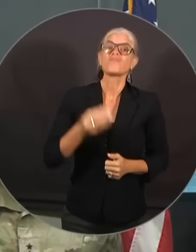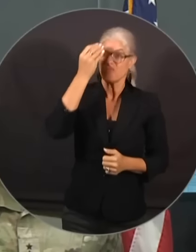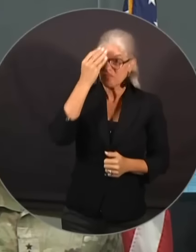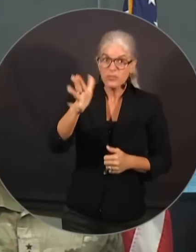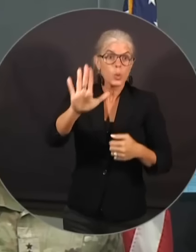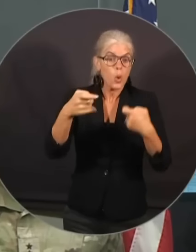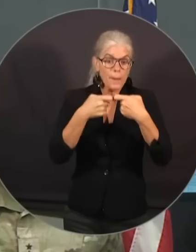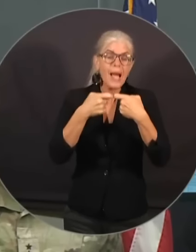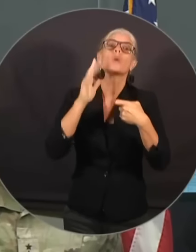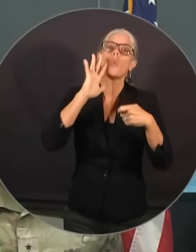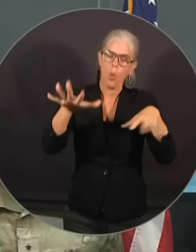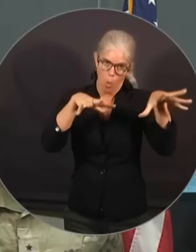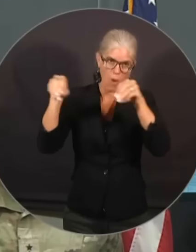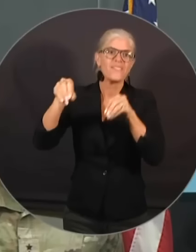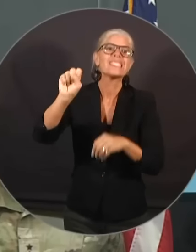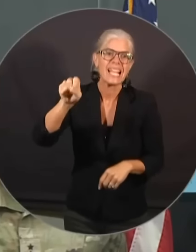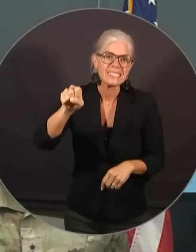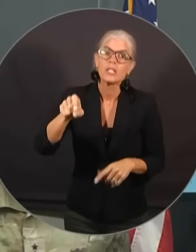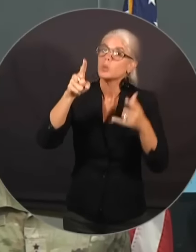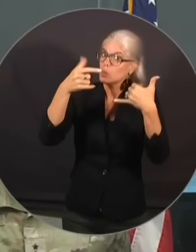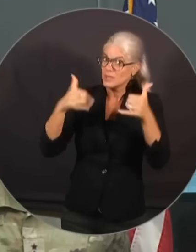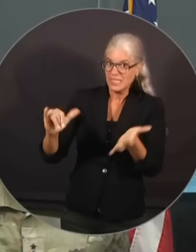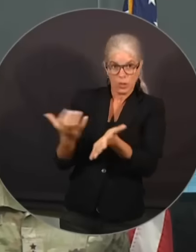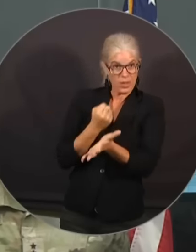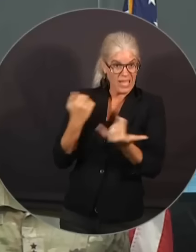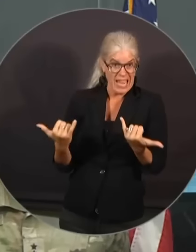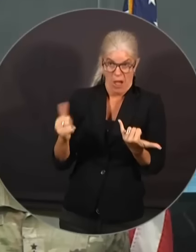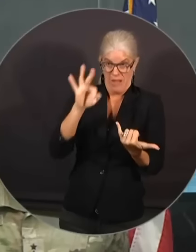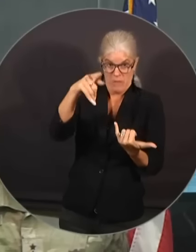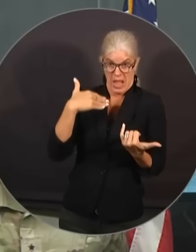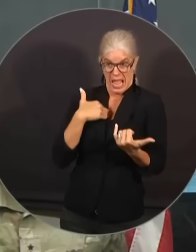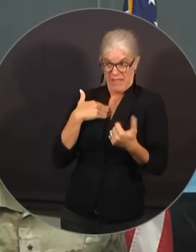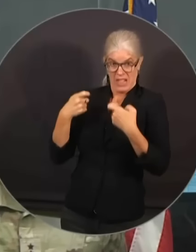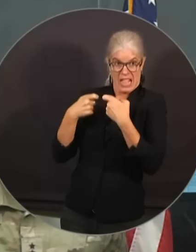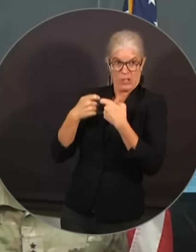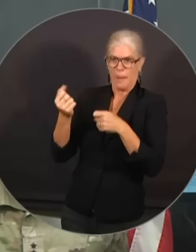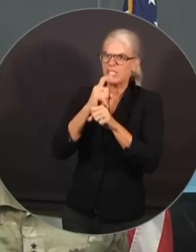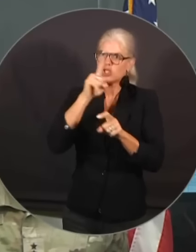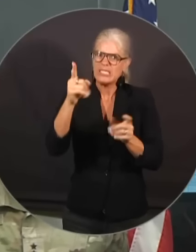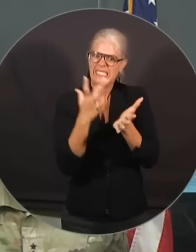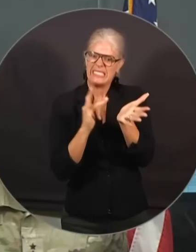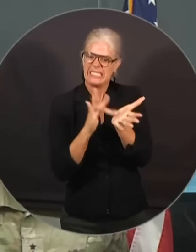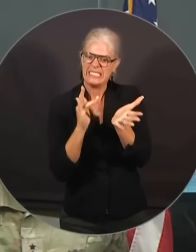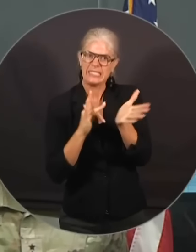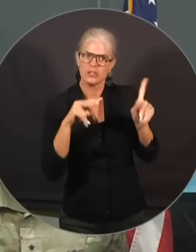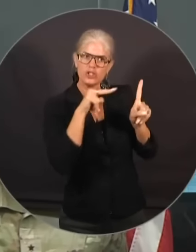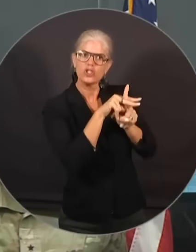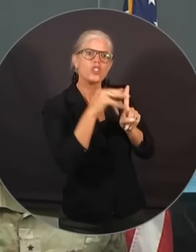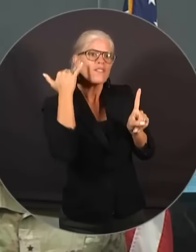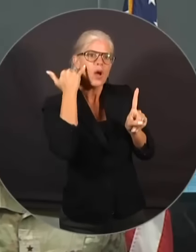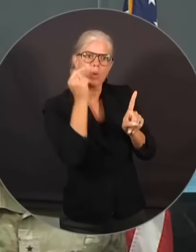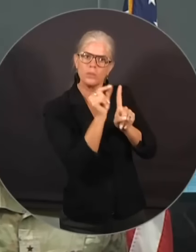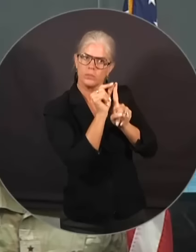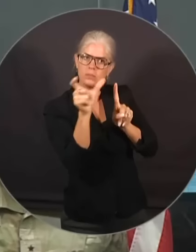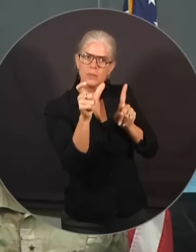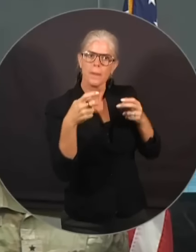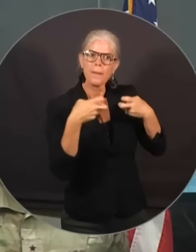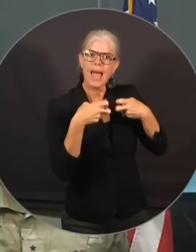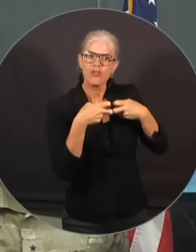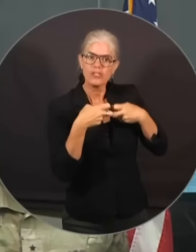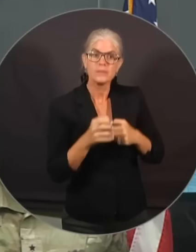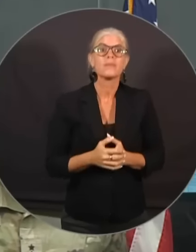so you still have time if you have power. Make sure your phones are charged. Make sure you have what you need to be able to get